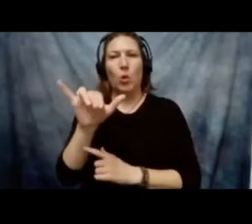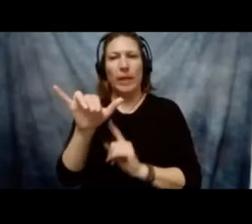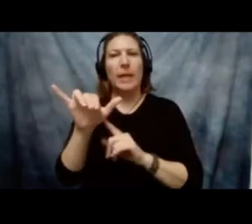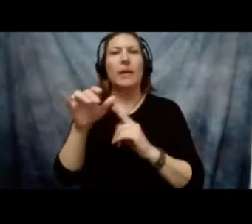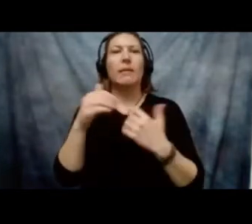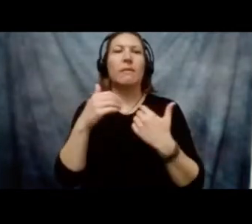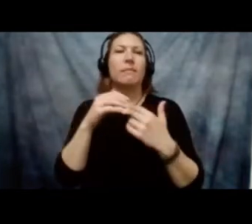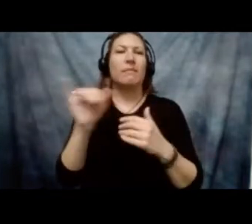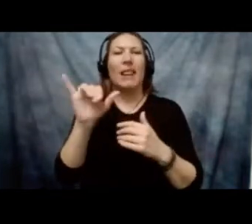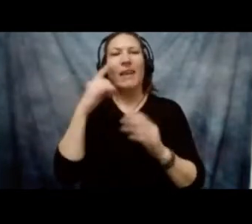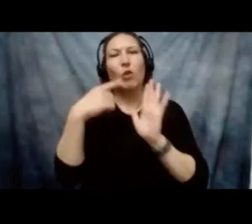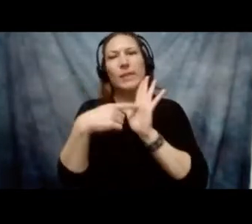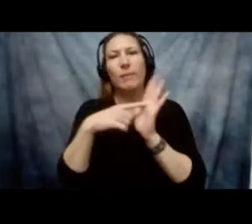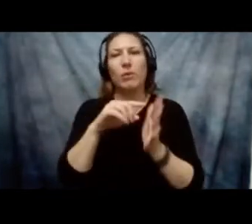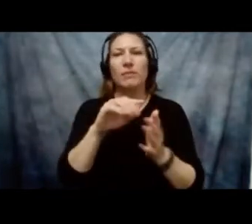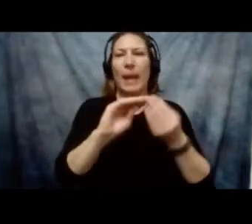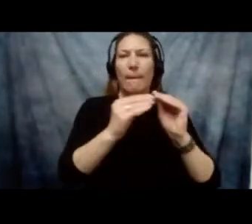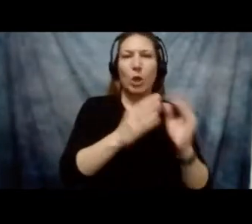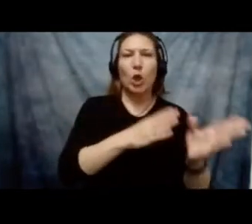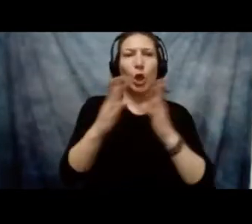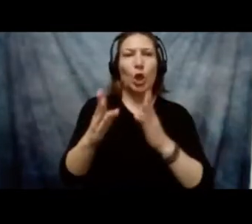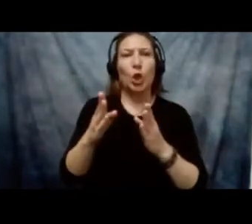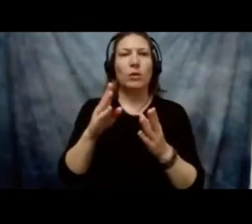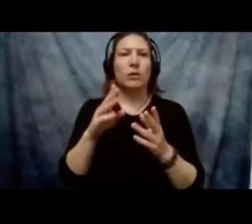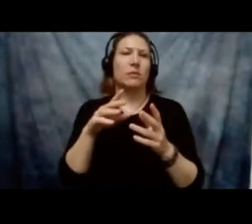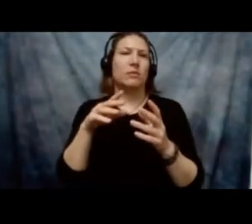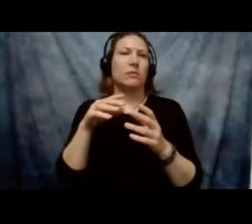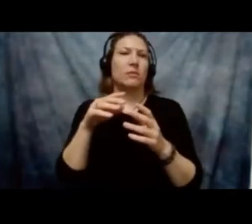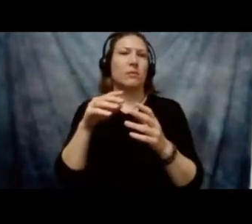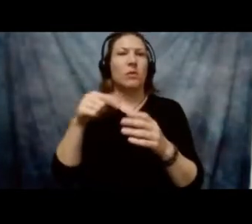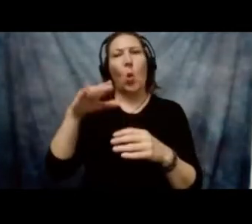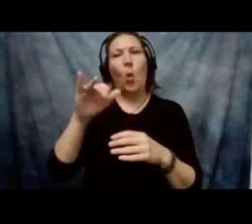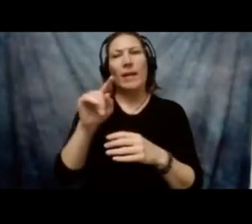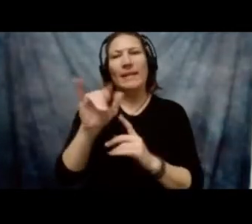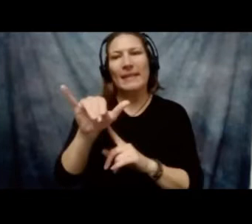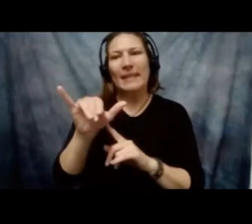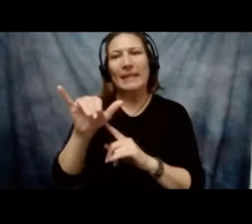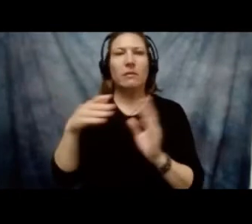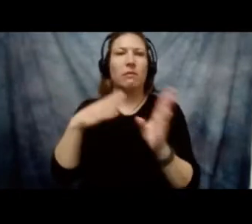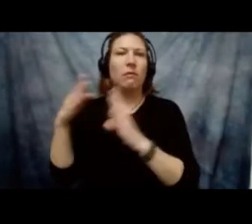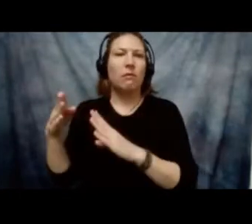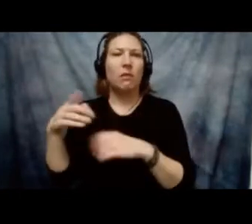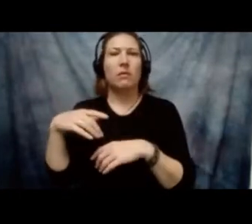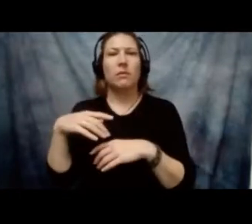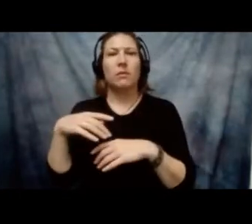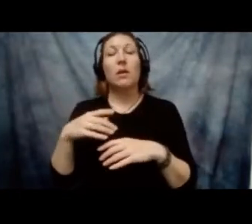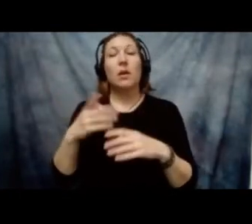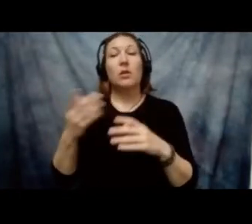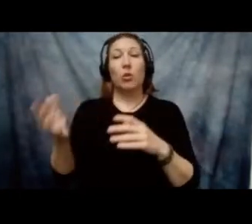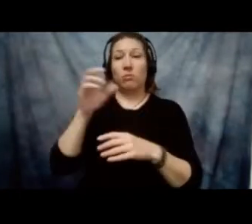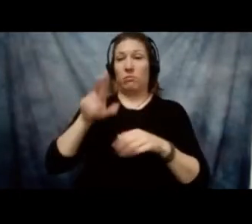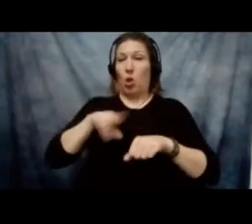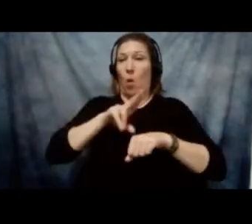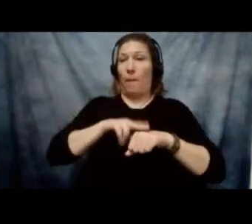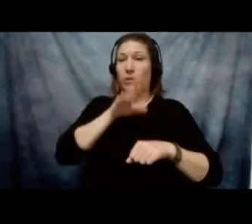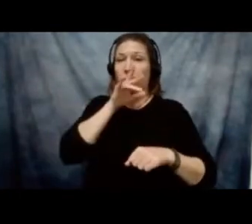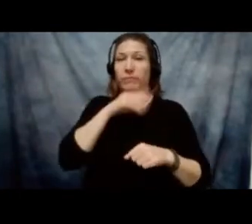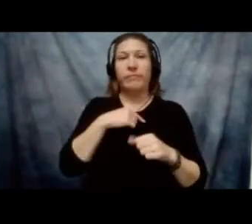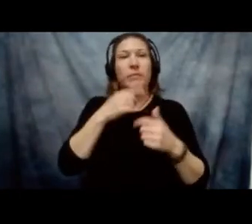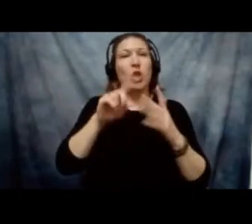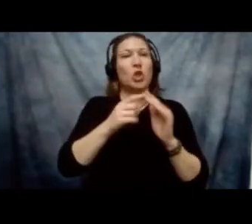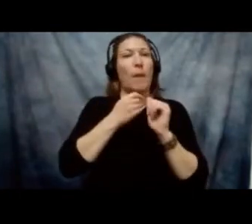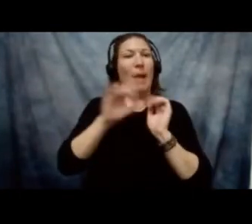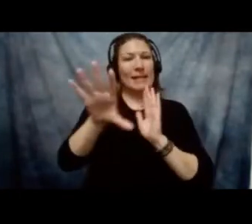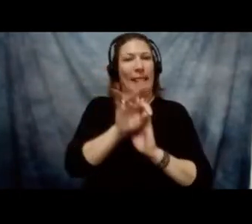in dollars. To set up conditional formatting, start by selecting the cells you want to format. The demonstrator clicks the heading for